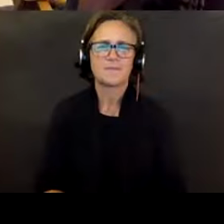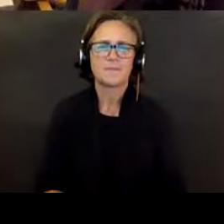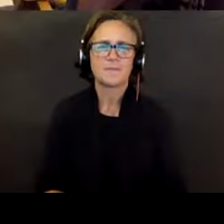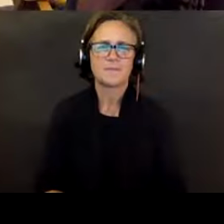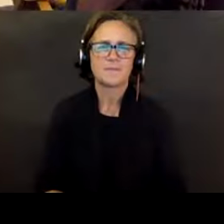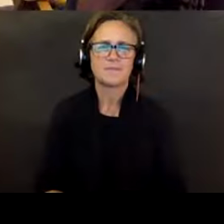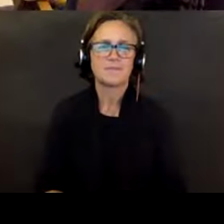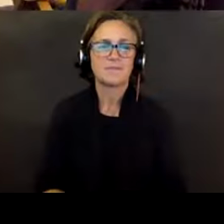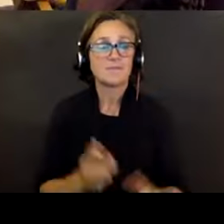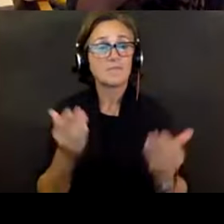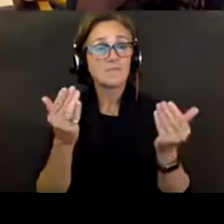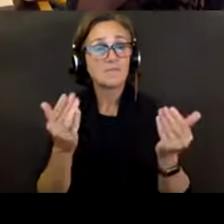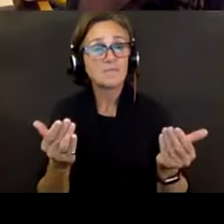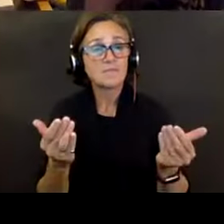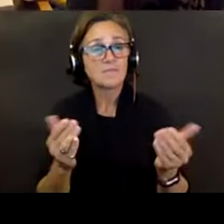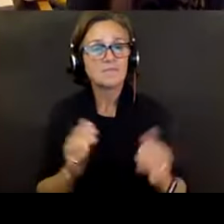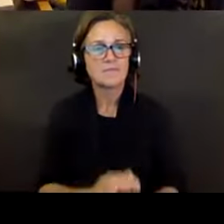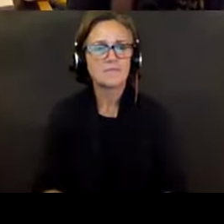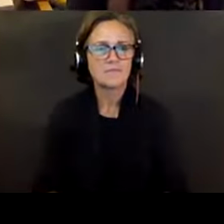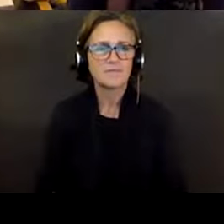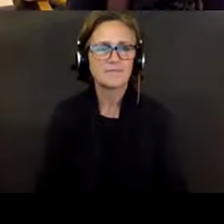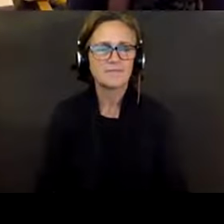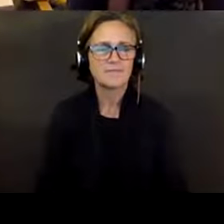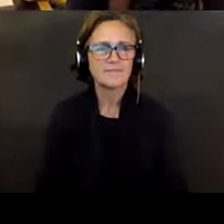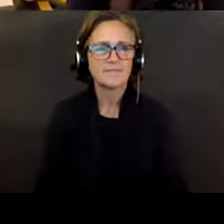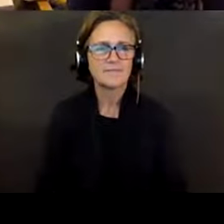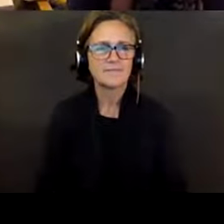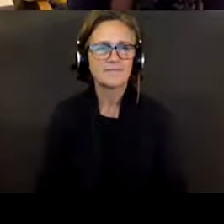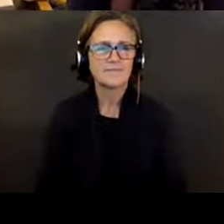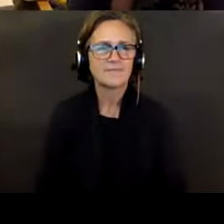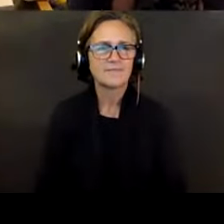Okay, Josephine, you're out. Okay.